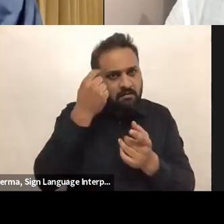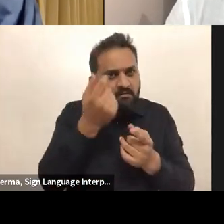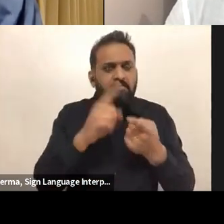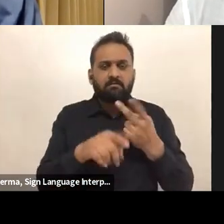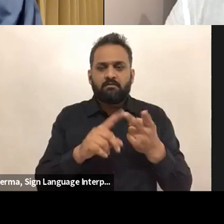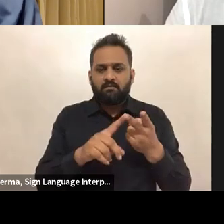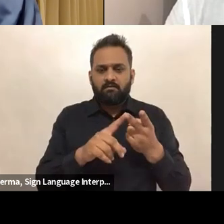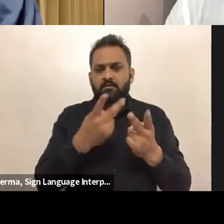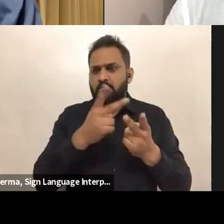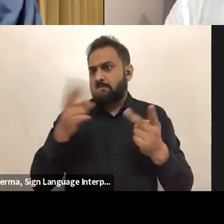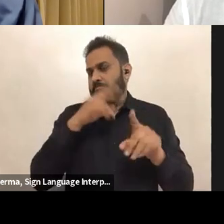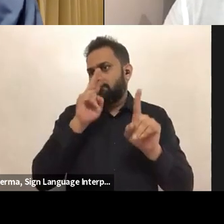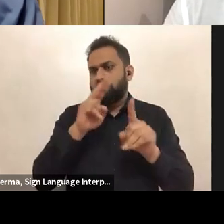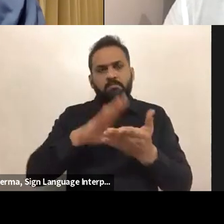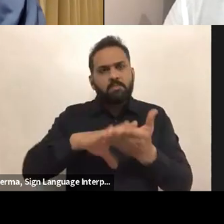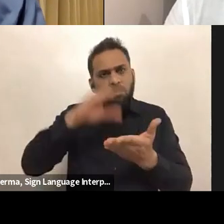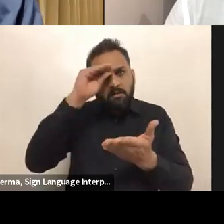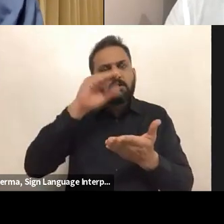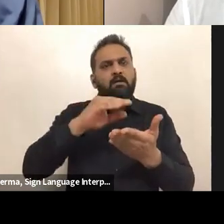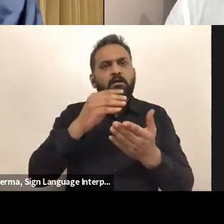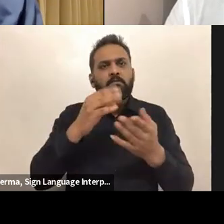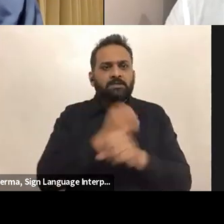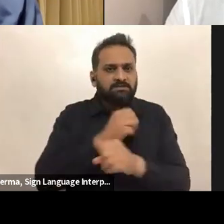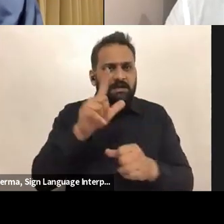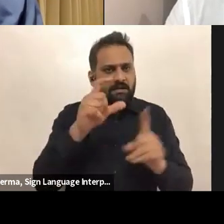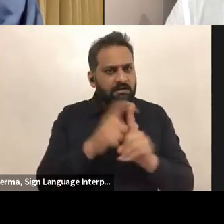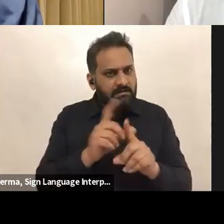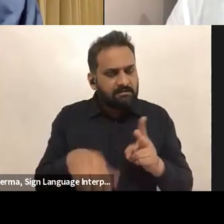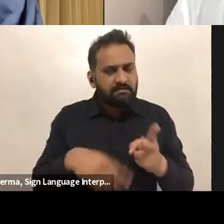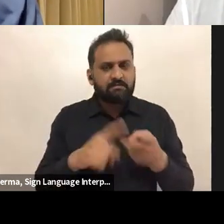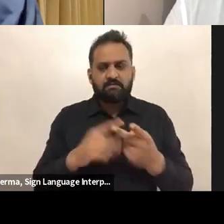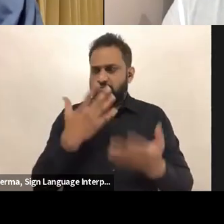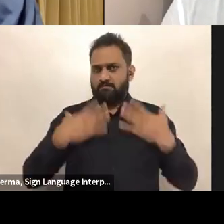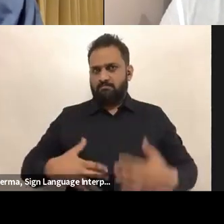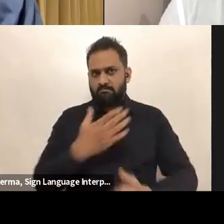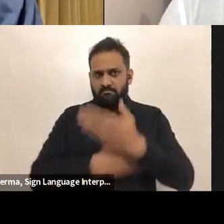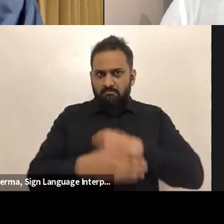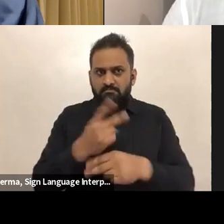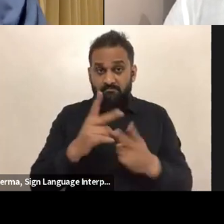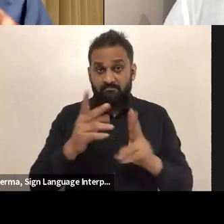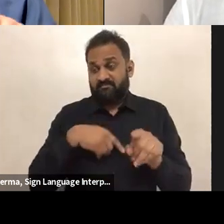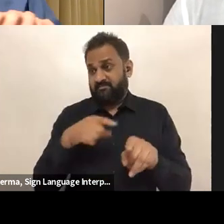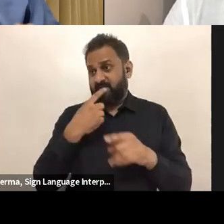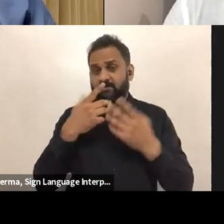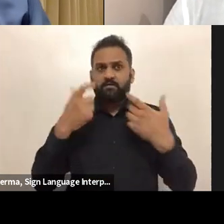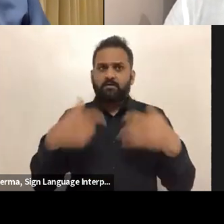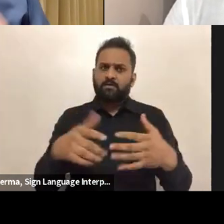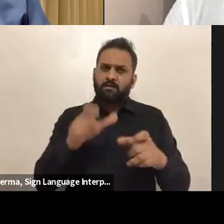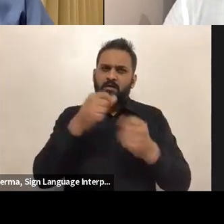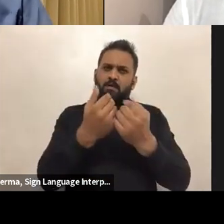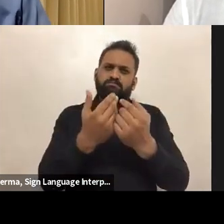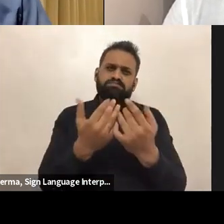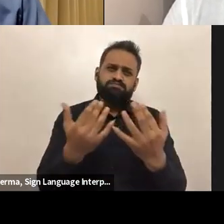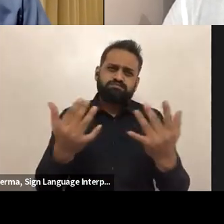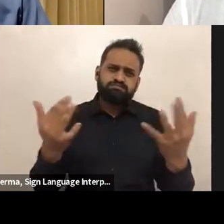don't see, learning disabilities, and then of course, physical disabilities. So we're talking about a lot of populations that cut across